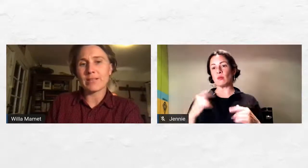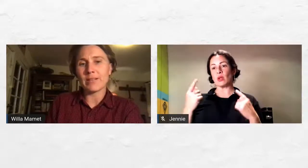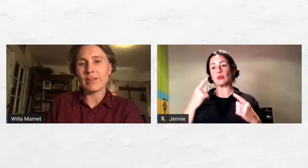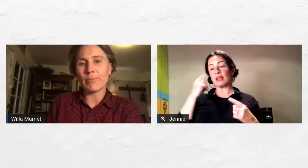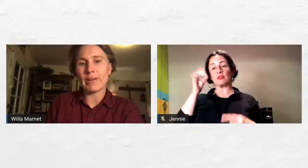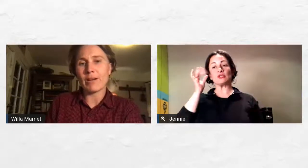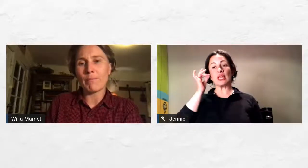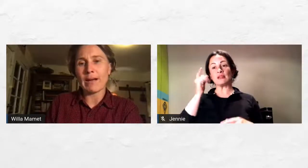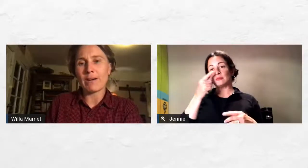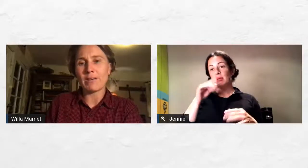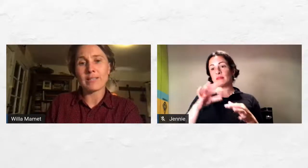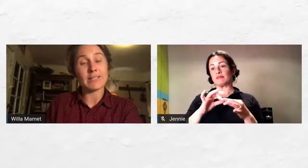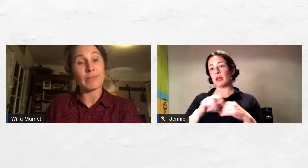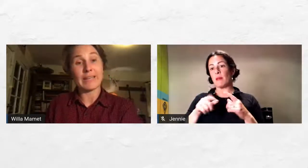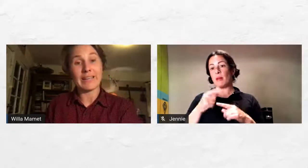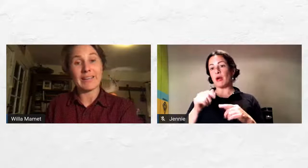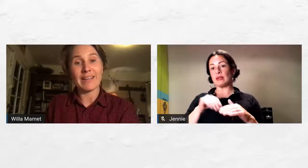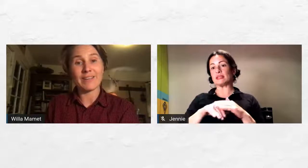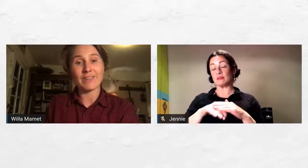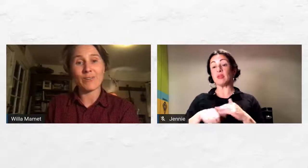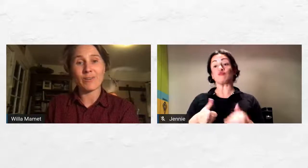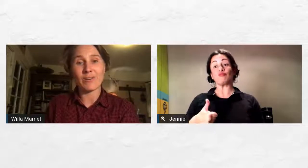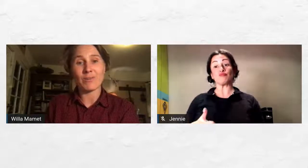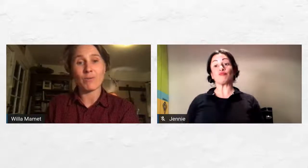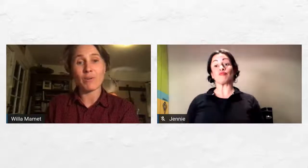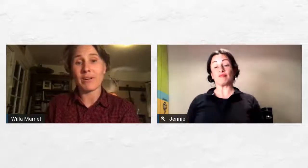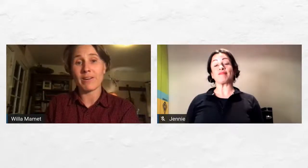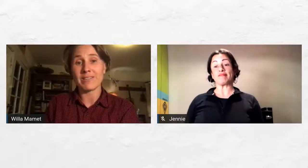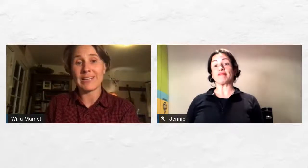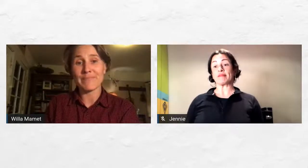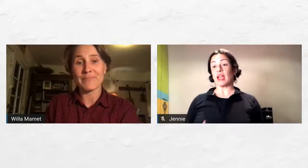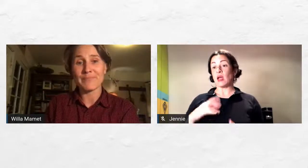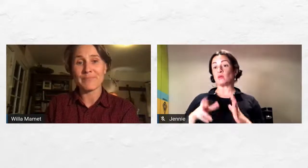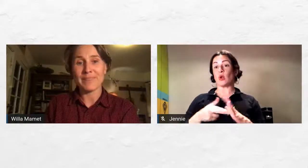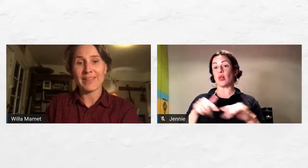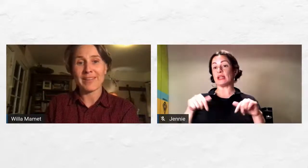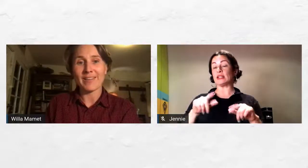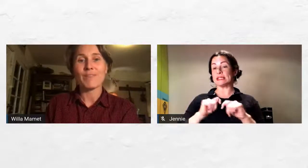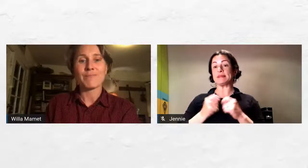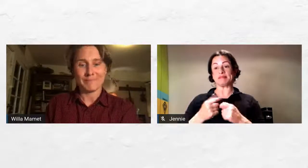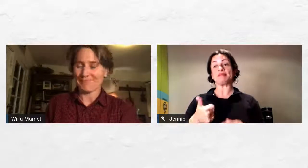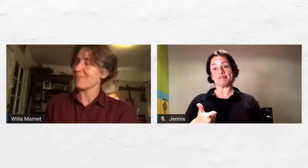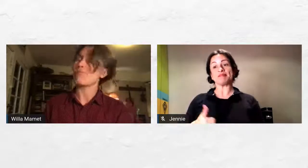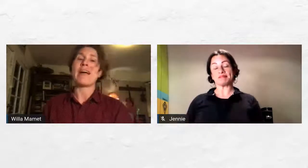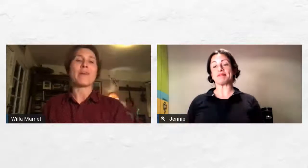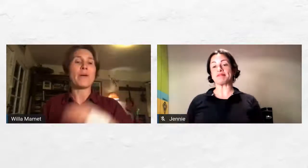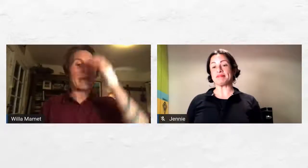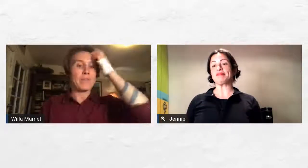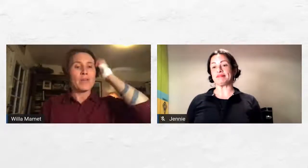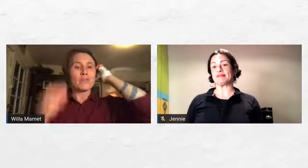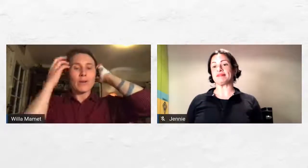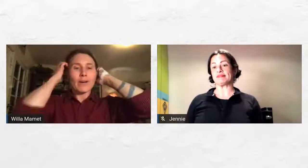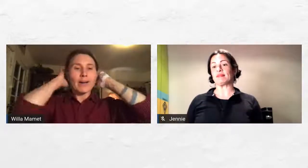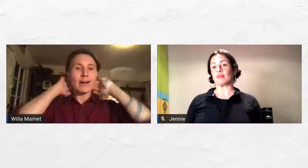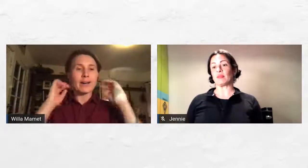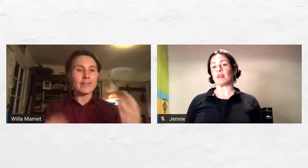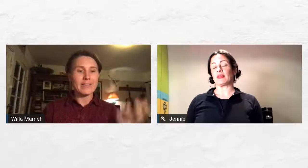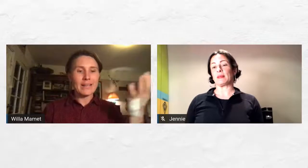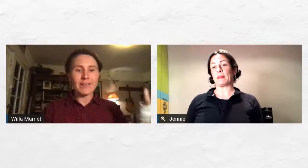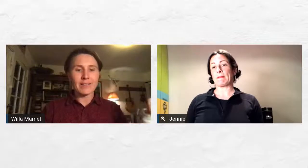to us a little bit about accessibility and your role here on the team. Rad. Okay.